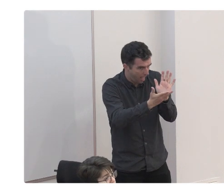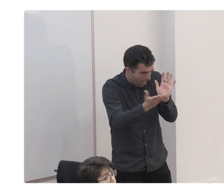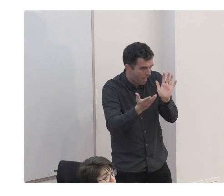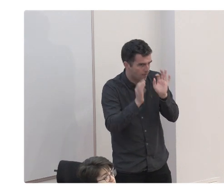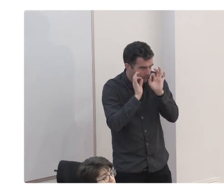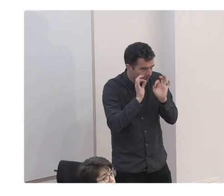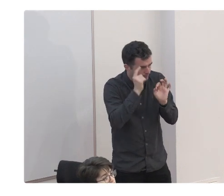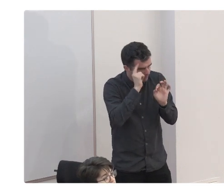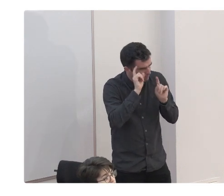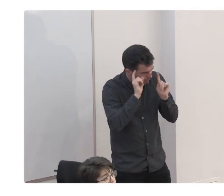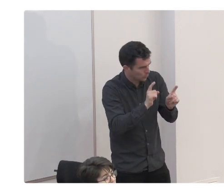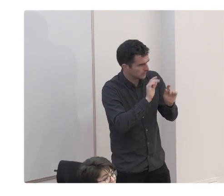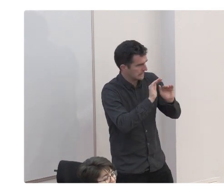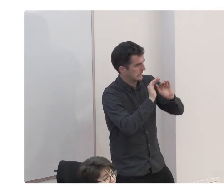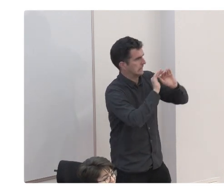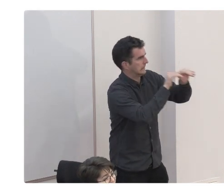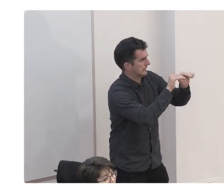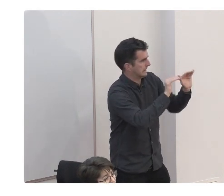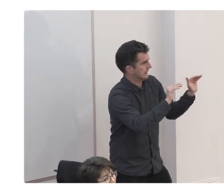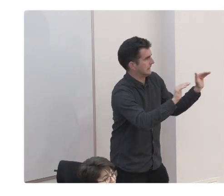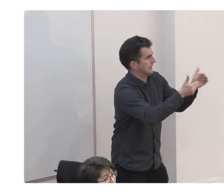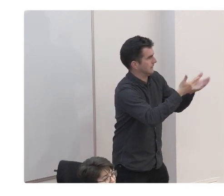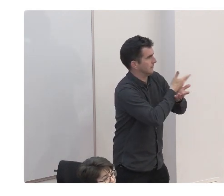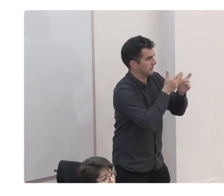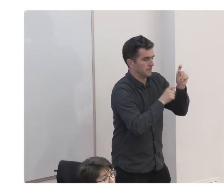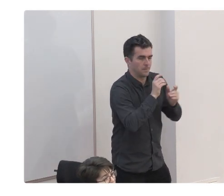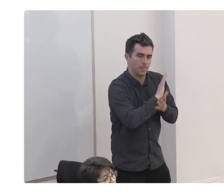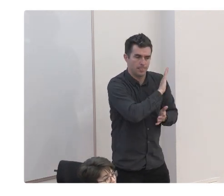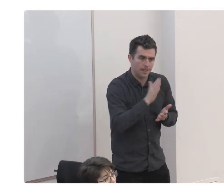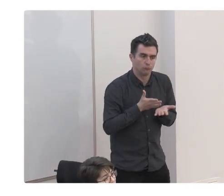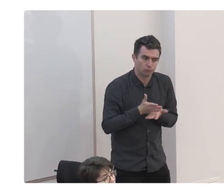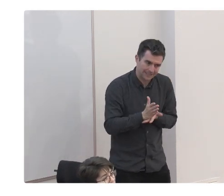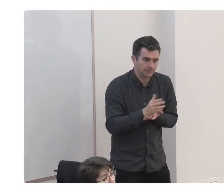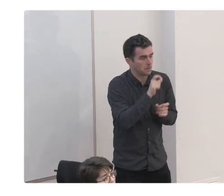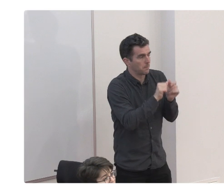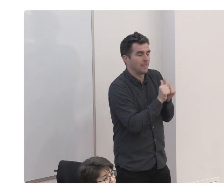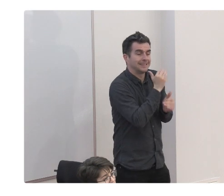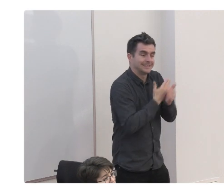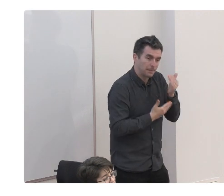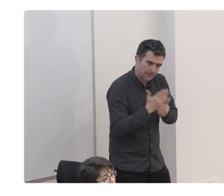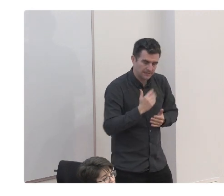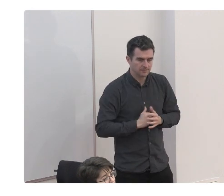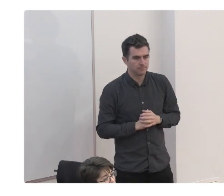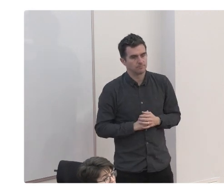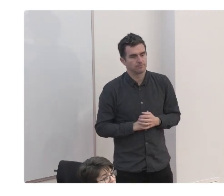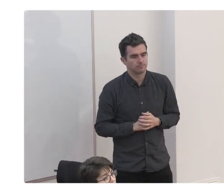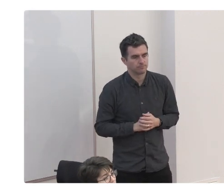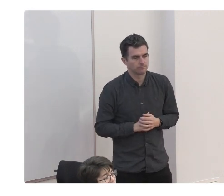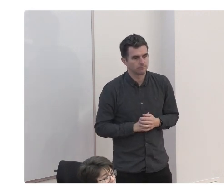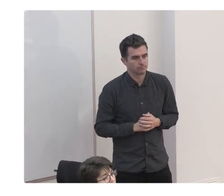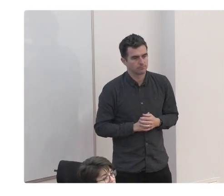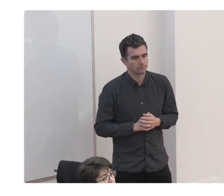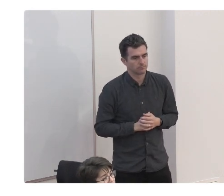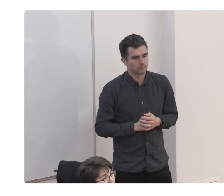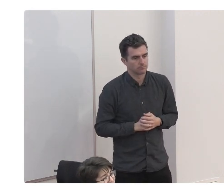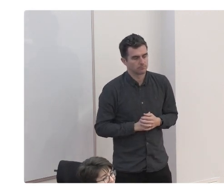Convention on the Rights of People with Disability. And after that, we had a plan to make a shadow report,